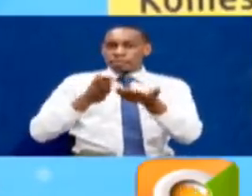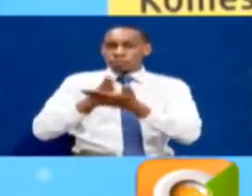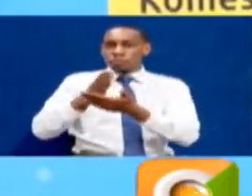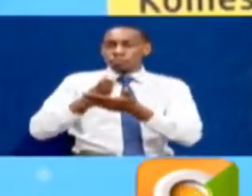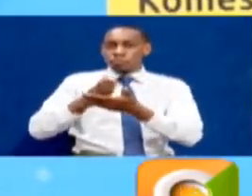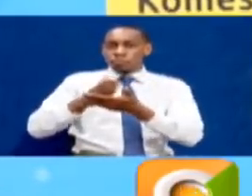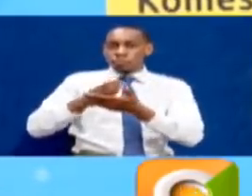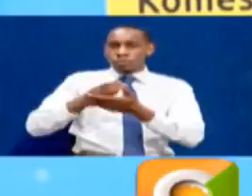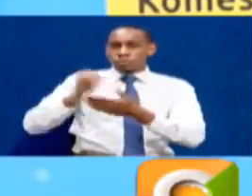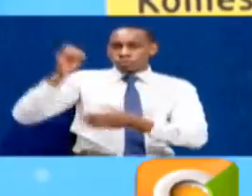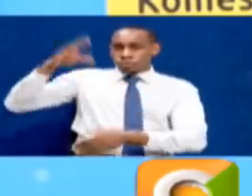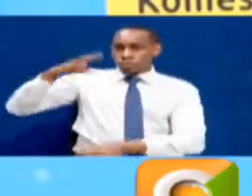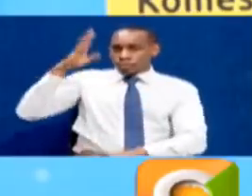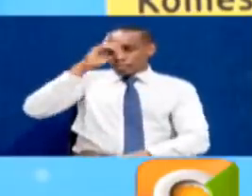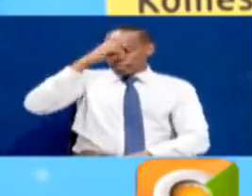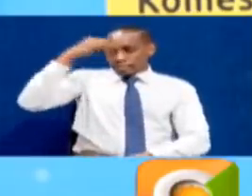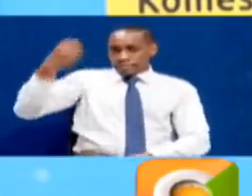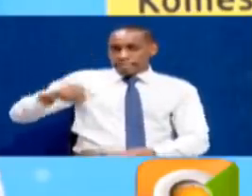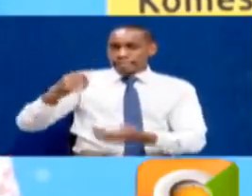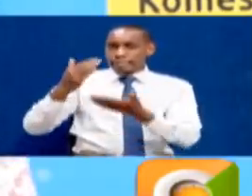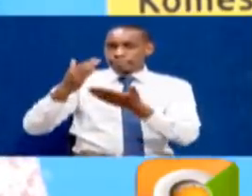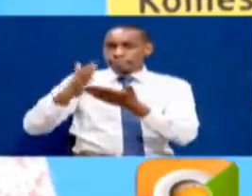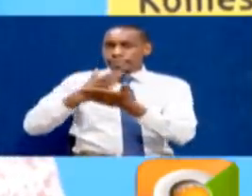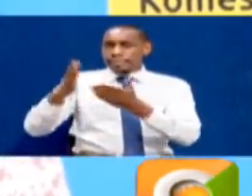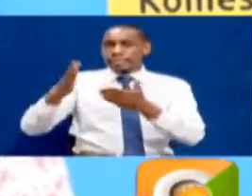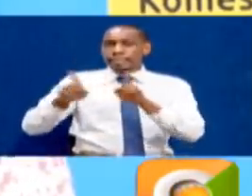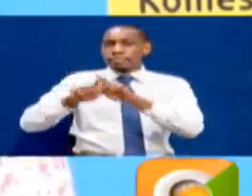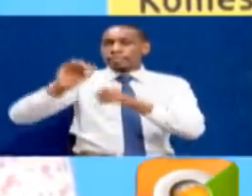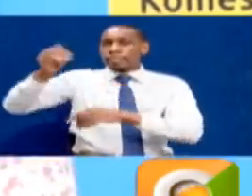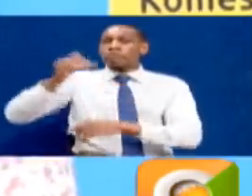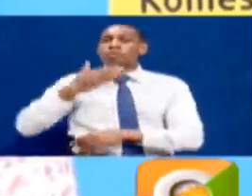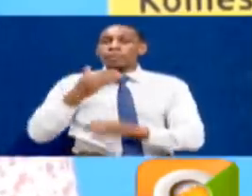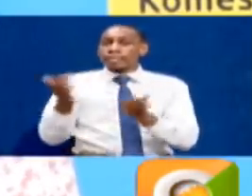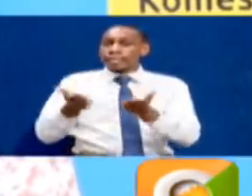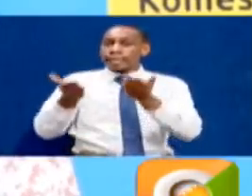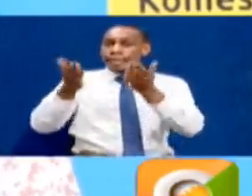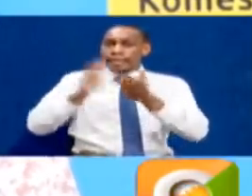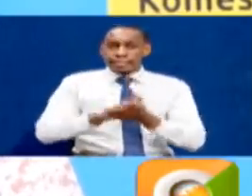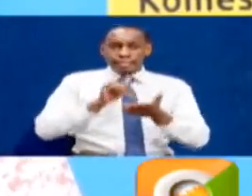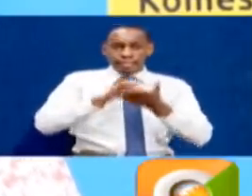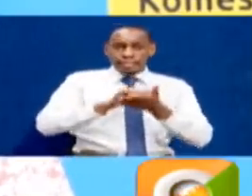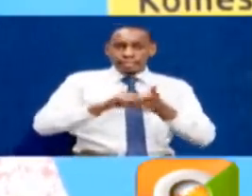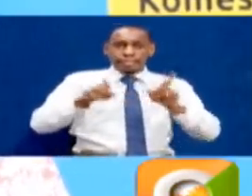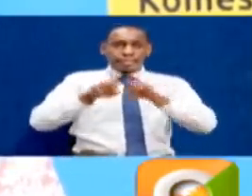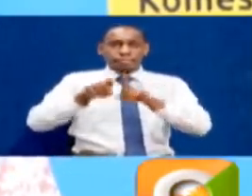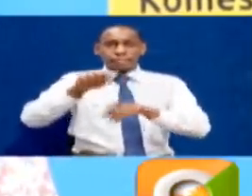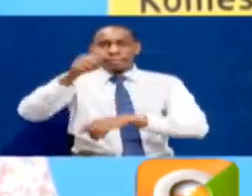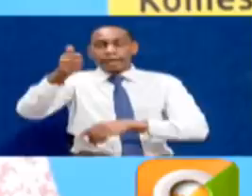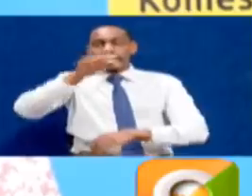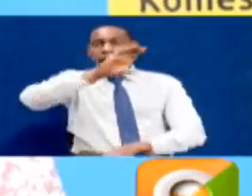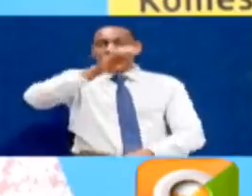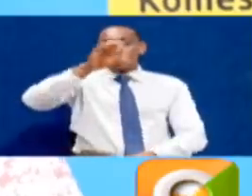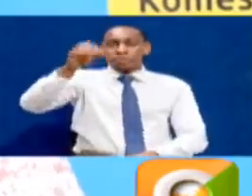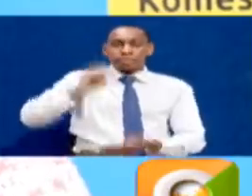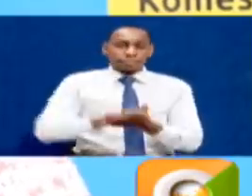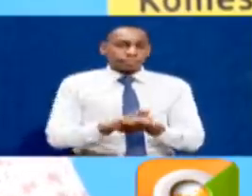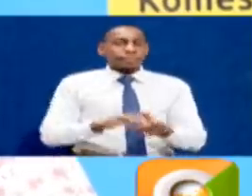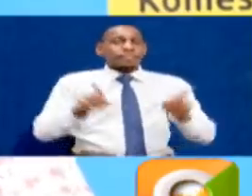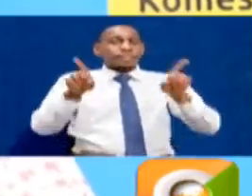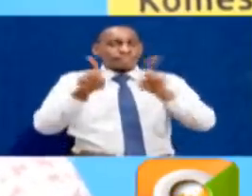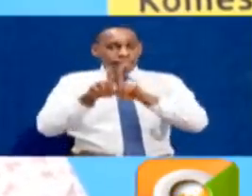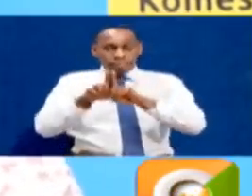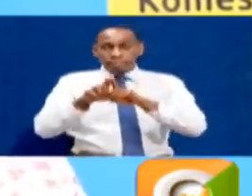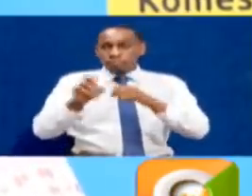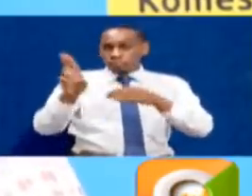Juakali sector in that county. So I want to urge that even for the other counties,